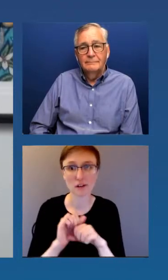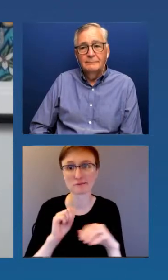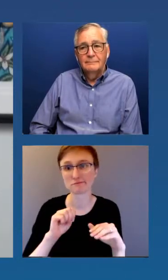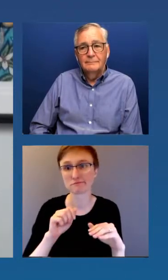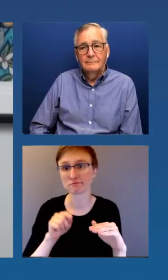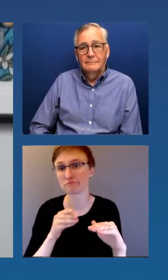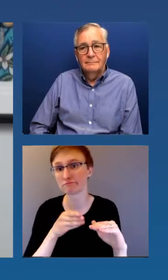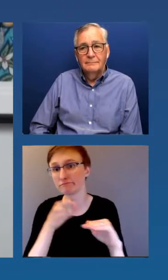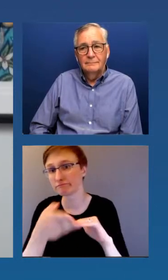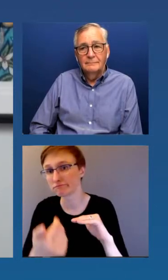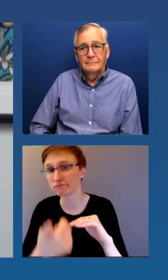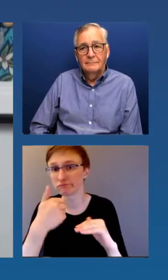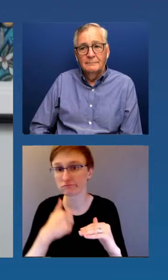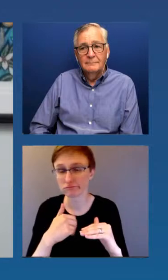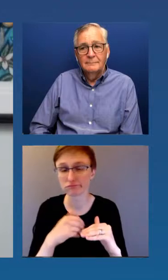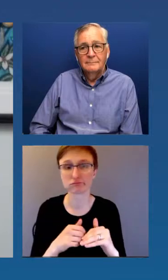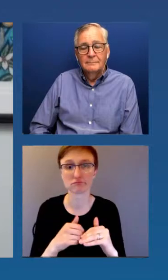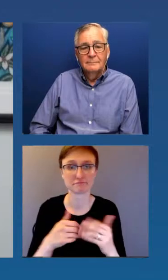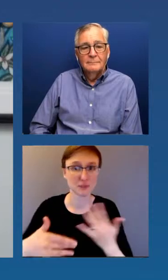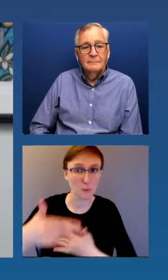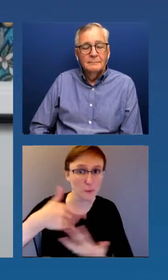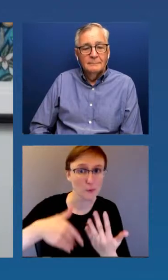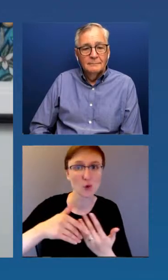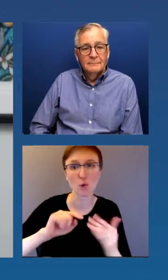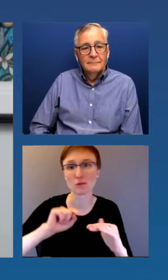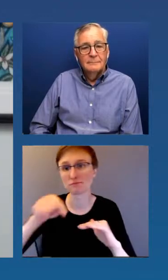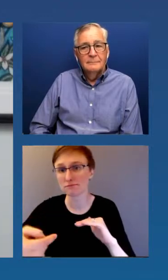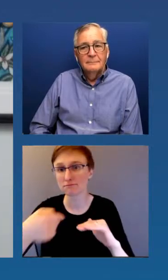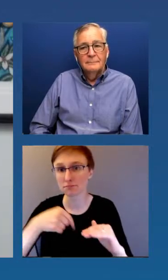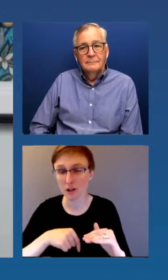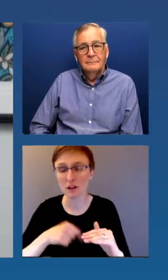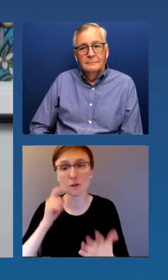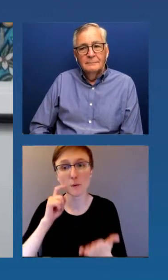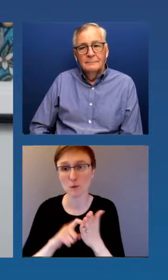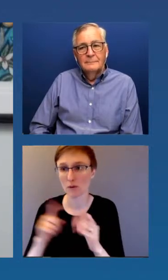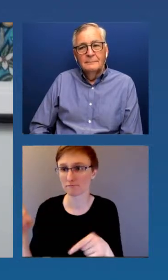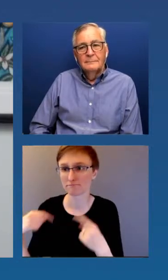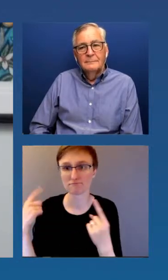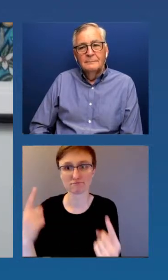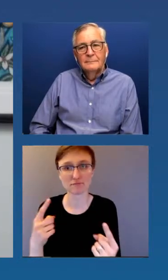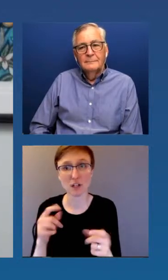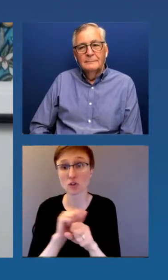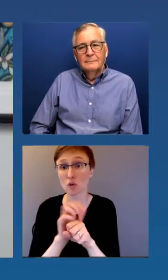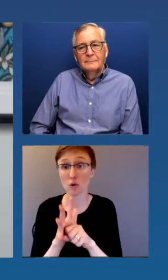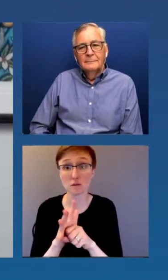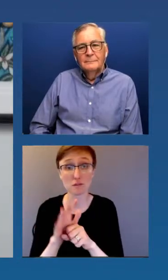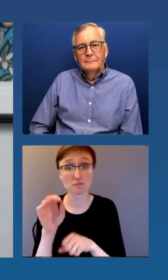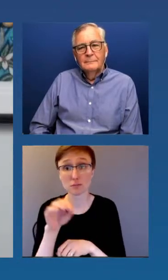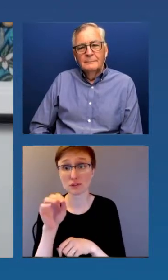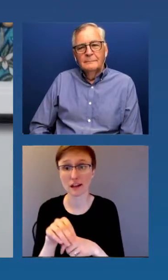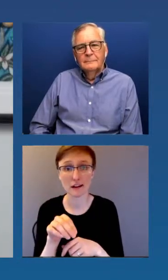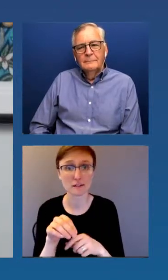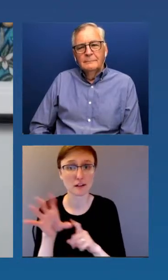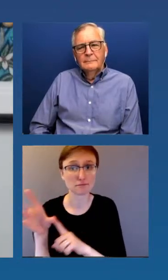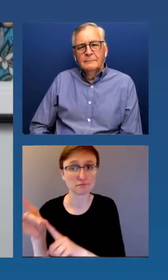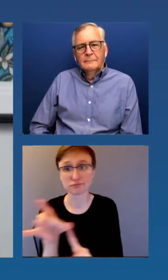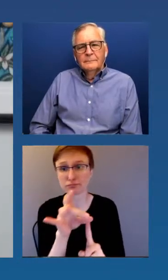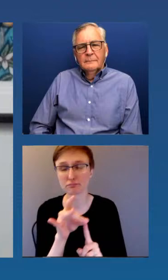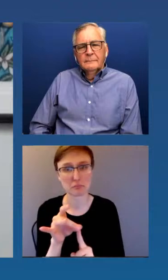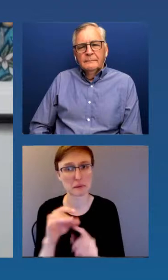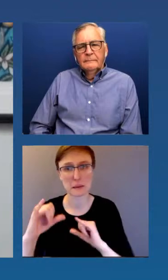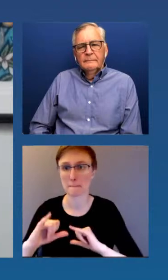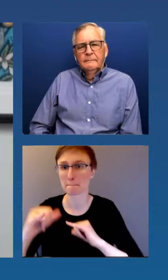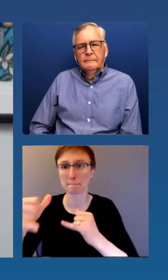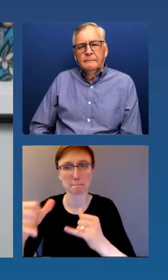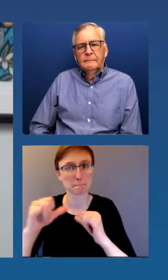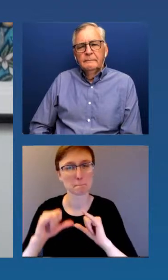data is that our COVID rates are very similar throughout the pandemic. It's been similar pattern on both sides of the river, even